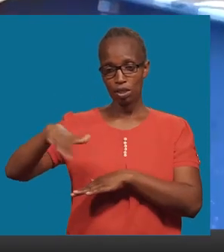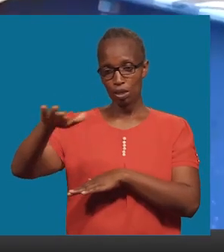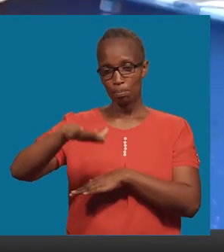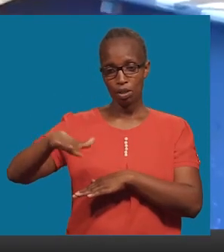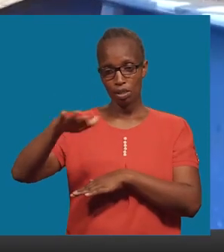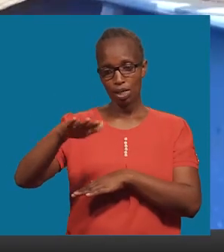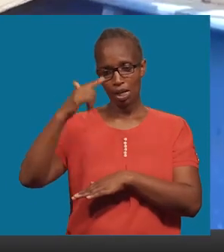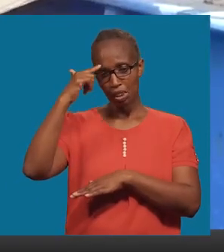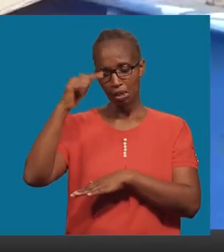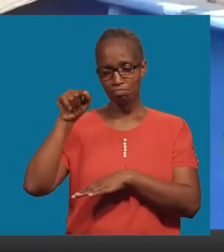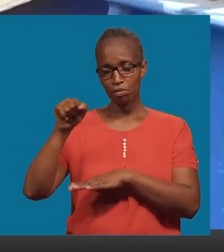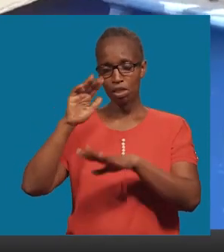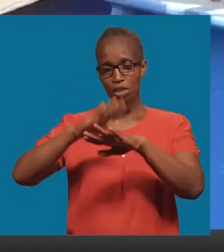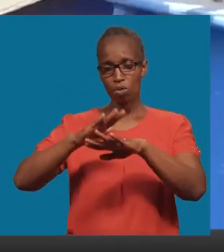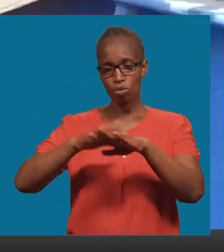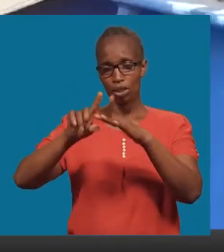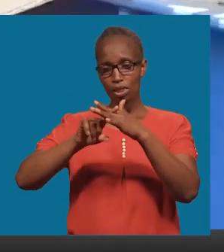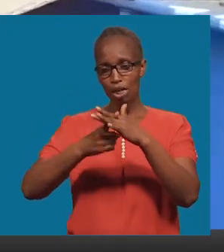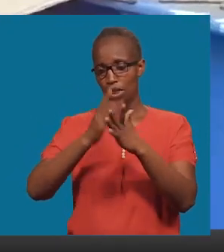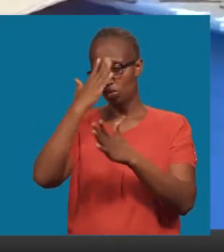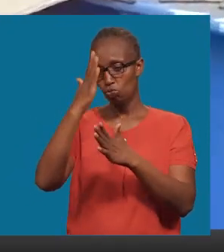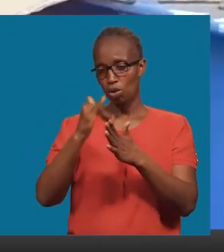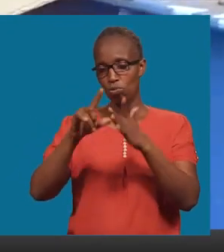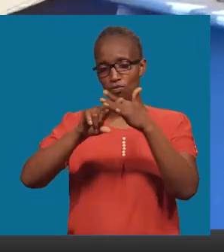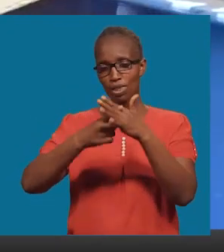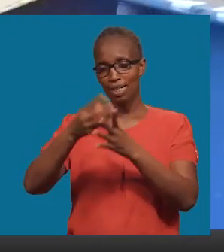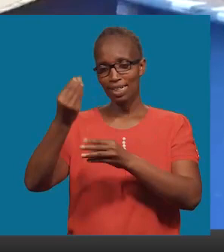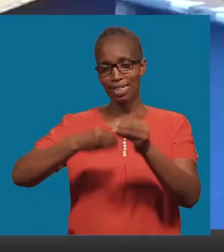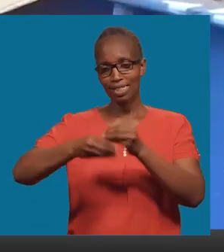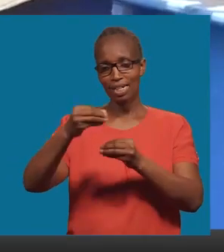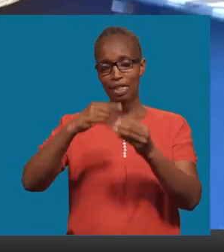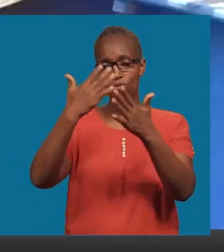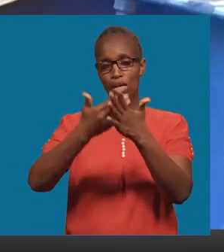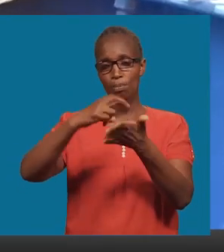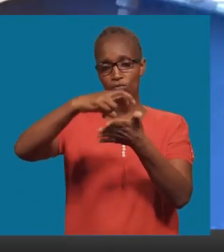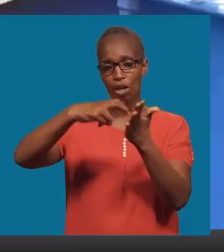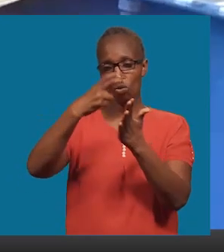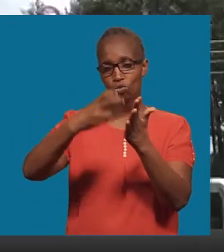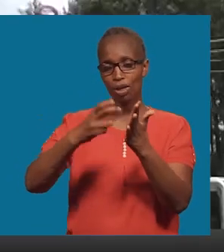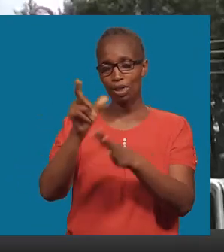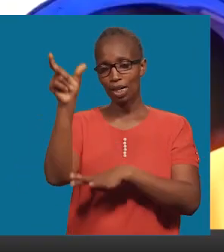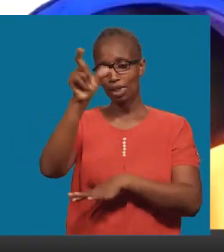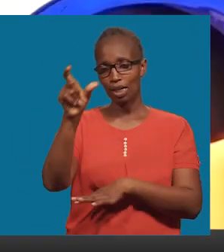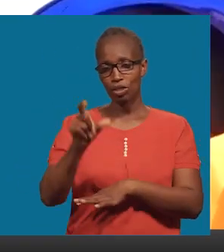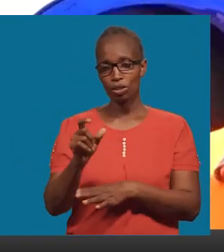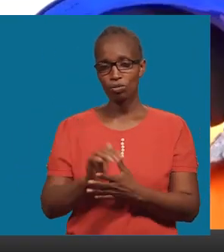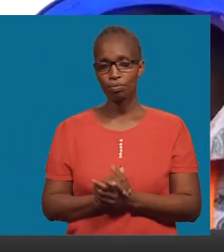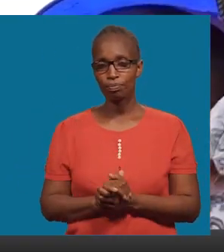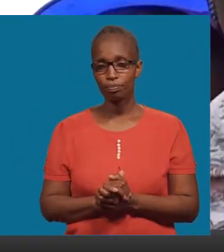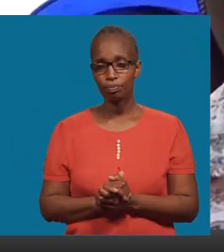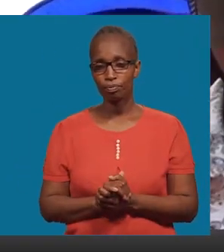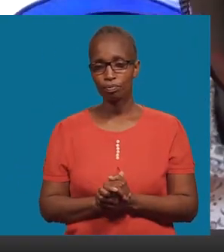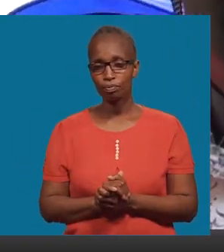Yes, and I think it's a good start because we've already started like selling the AC to some of the contractors in the region. Our first customer being